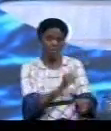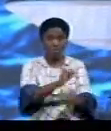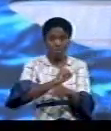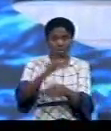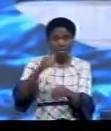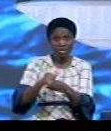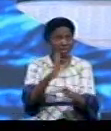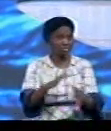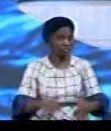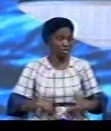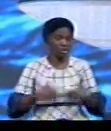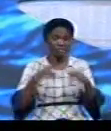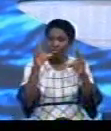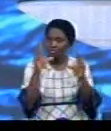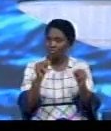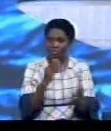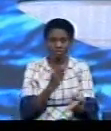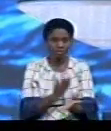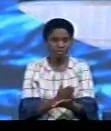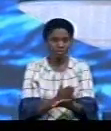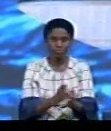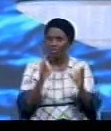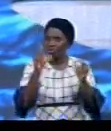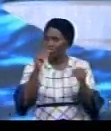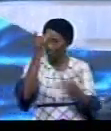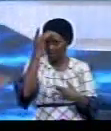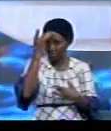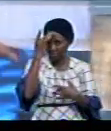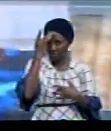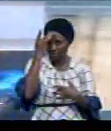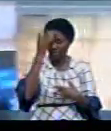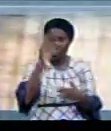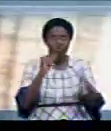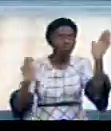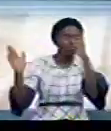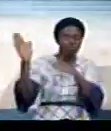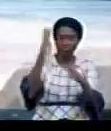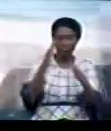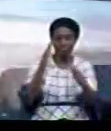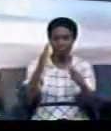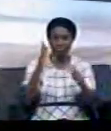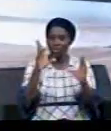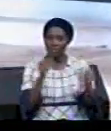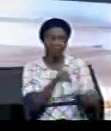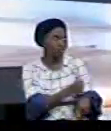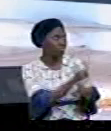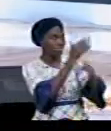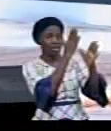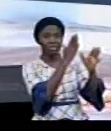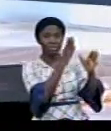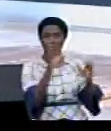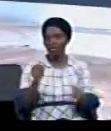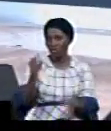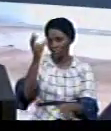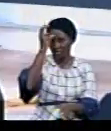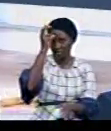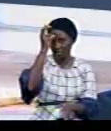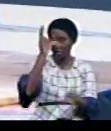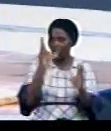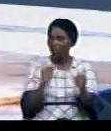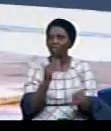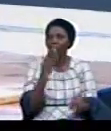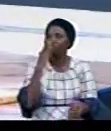no storm, no sickness, no mountain, no Satan, no